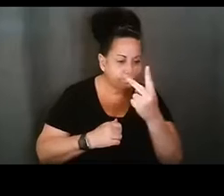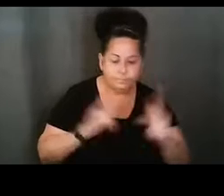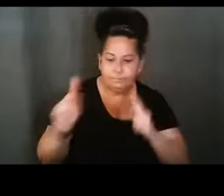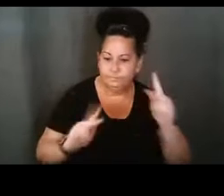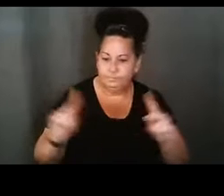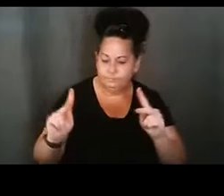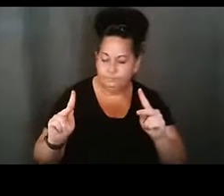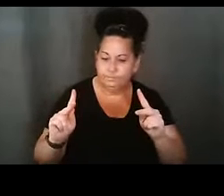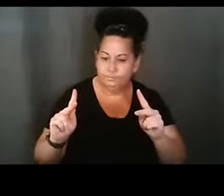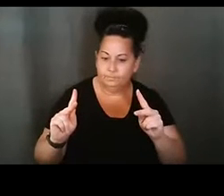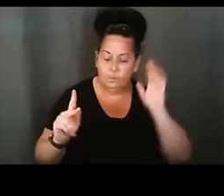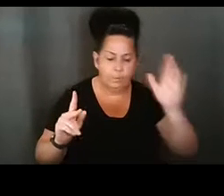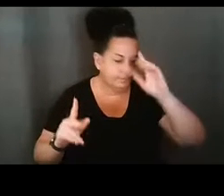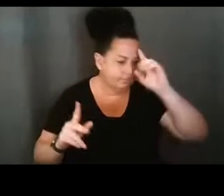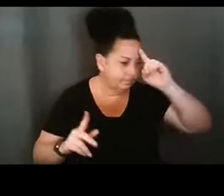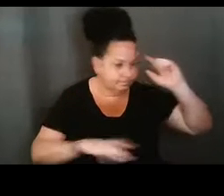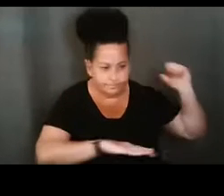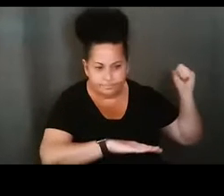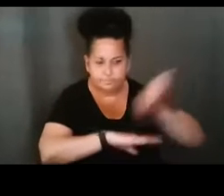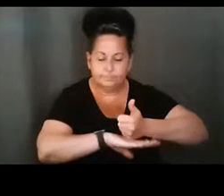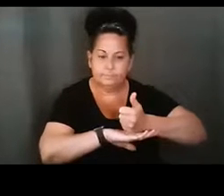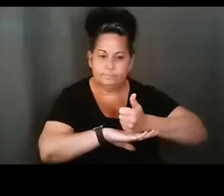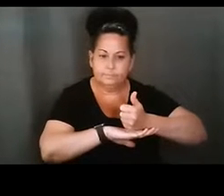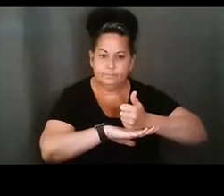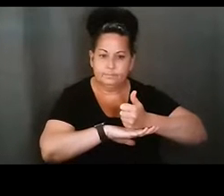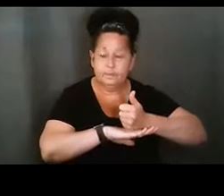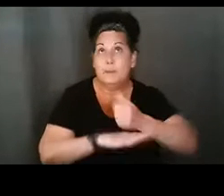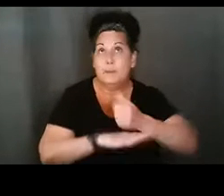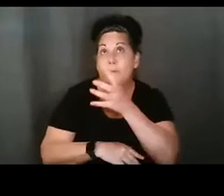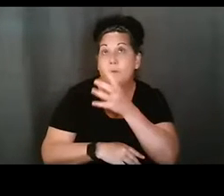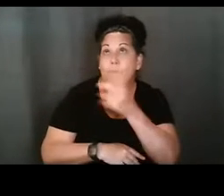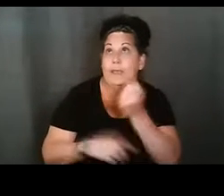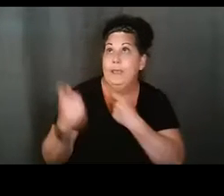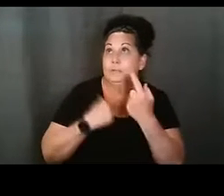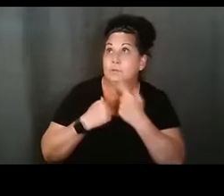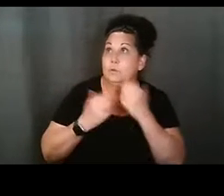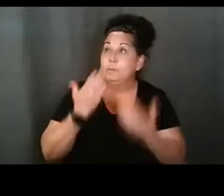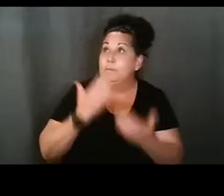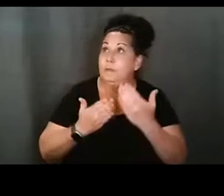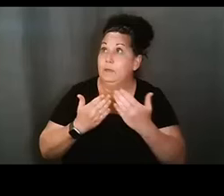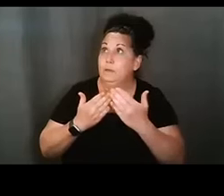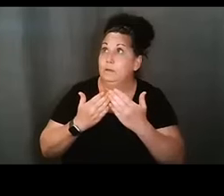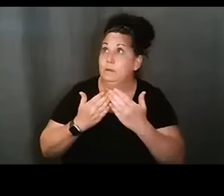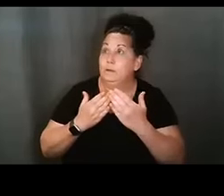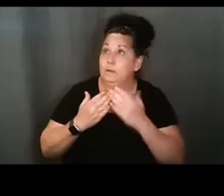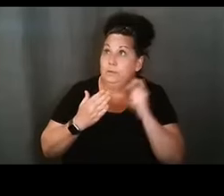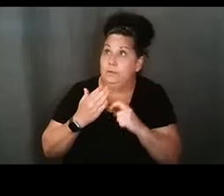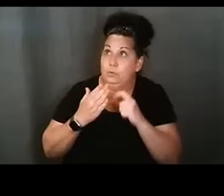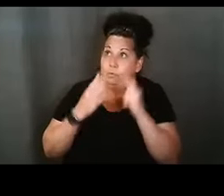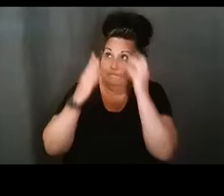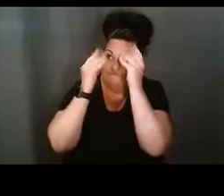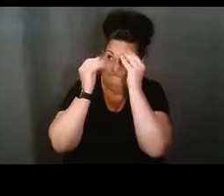They're going to make up their mind that they're going, well, mama going to ask me this, so I better start getting myself together. Or they're going to